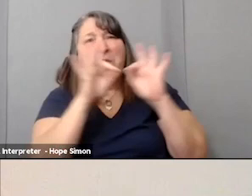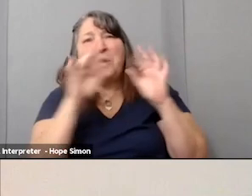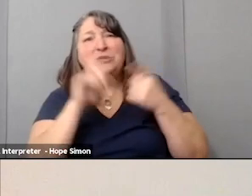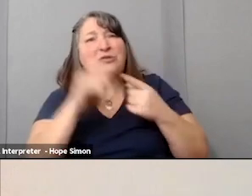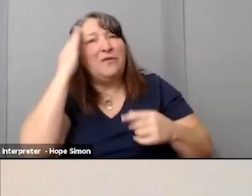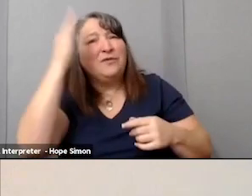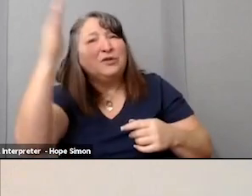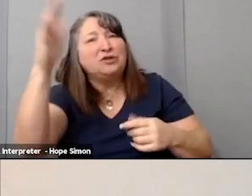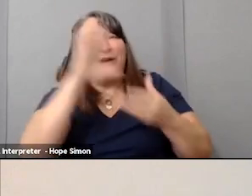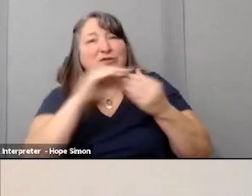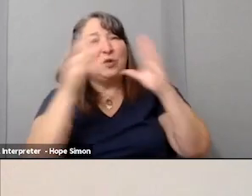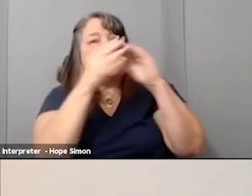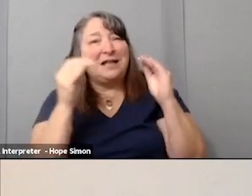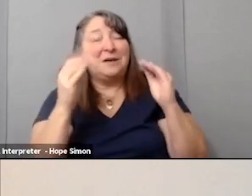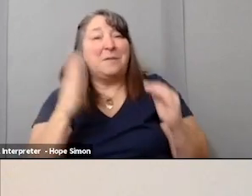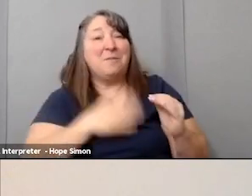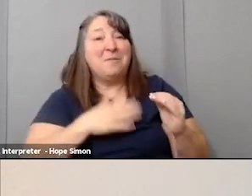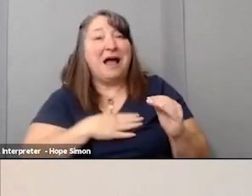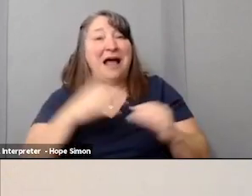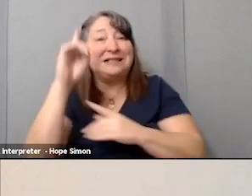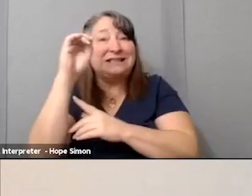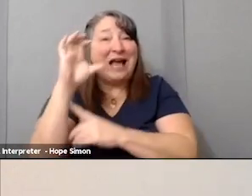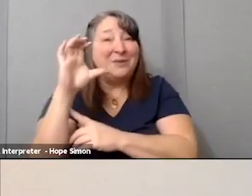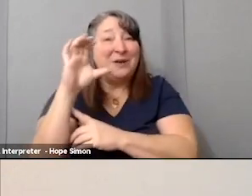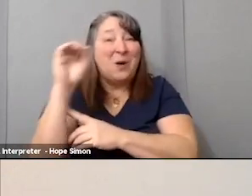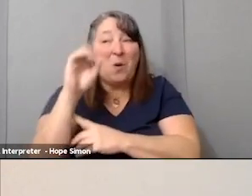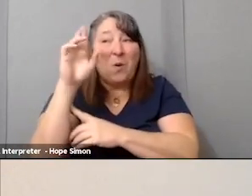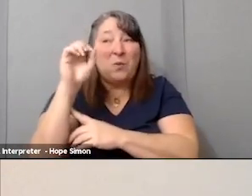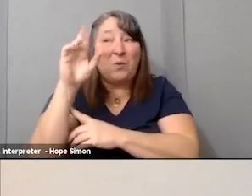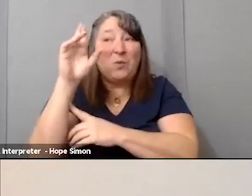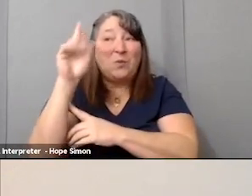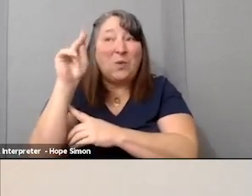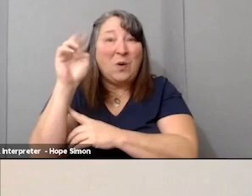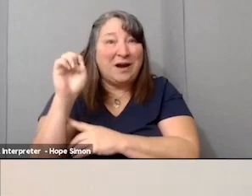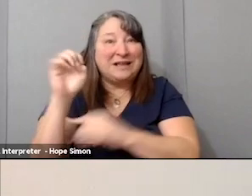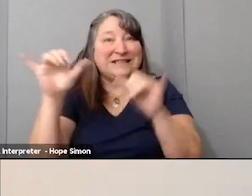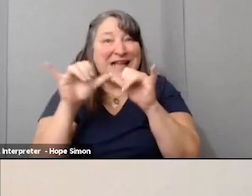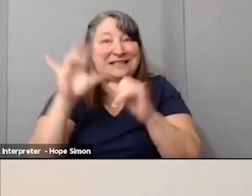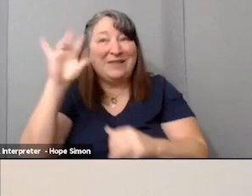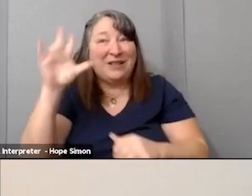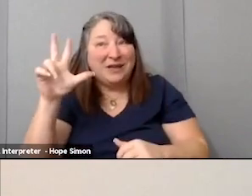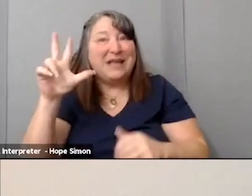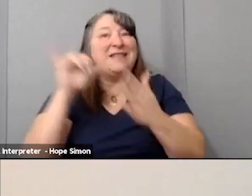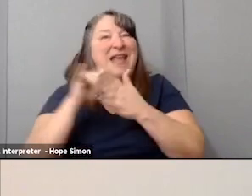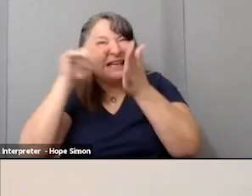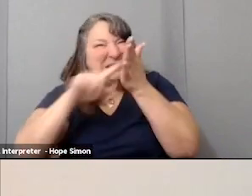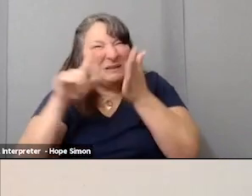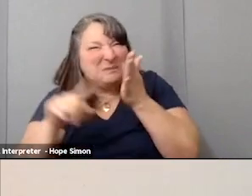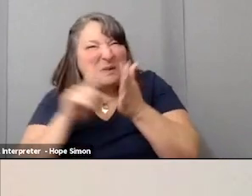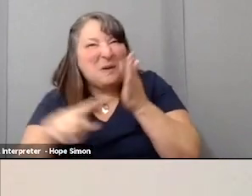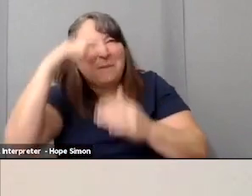My documentary work, Versailles 73, explored Black models who changed fashion in